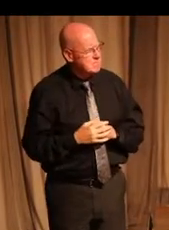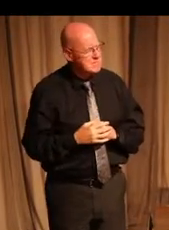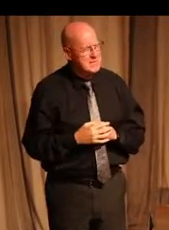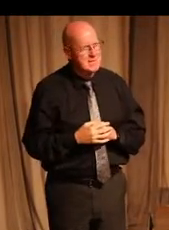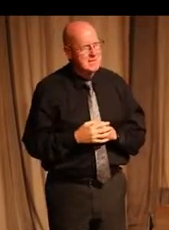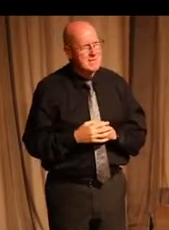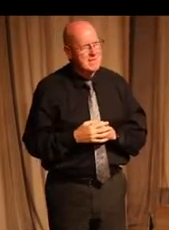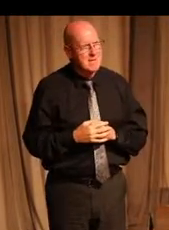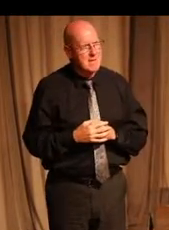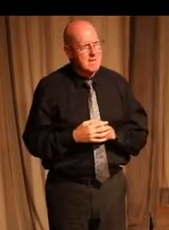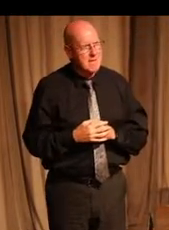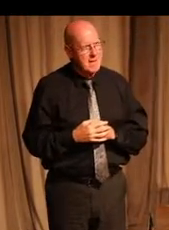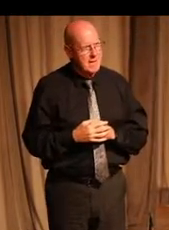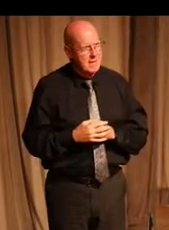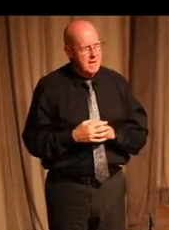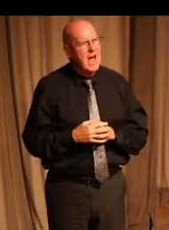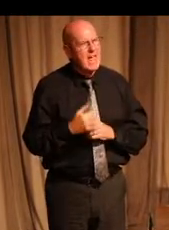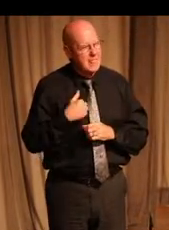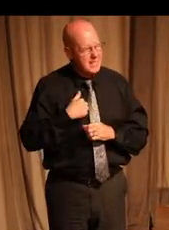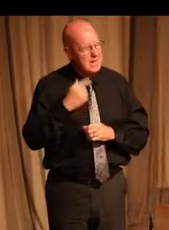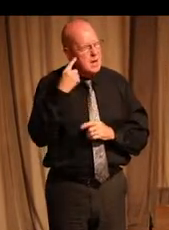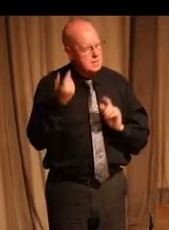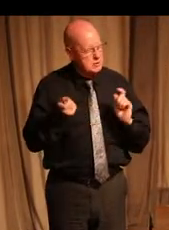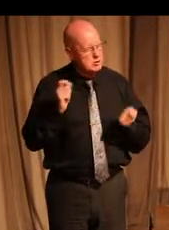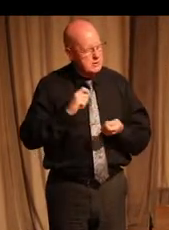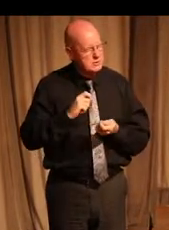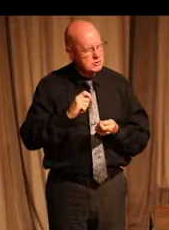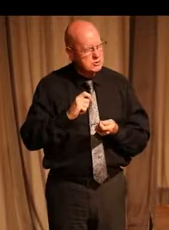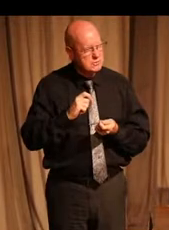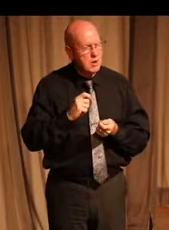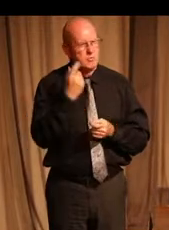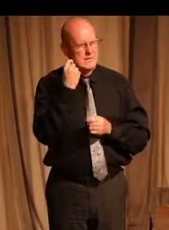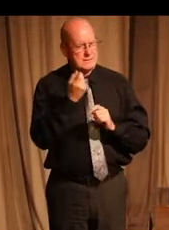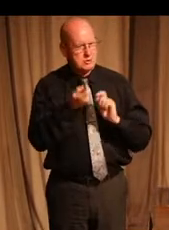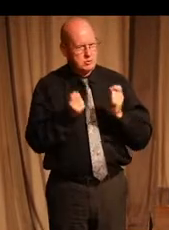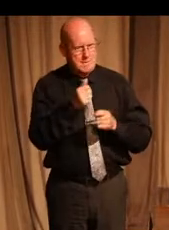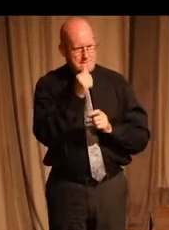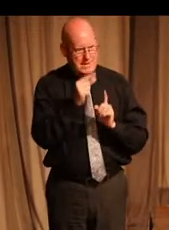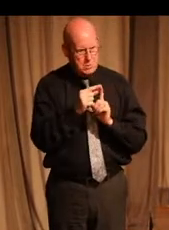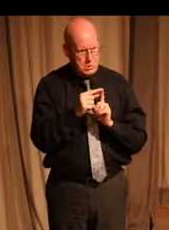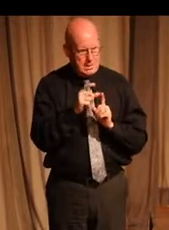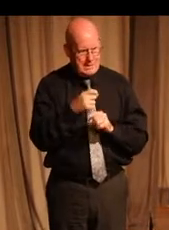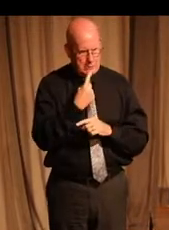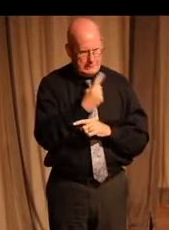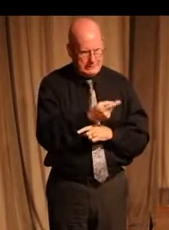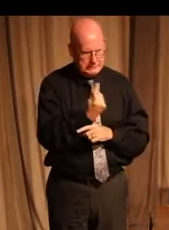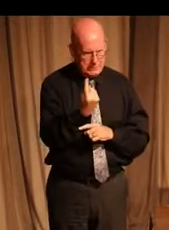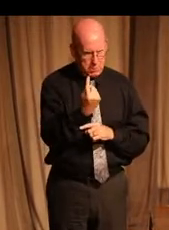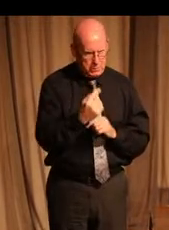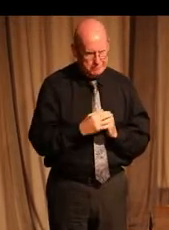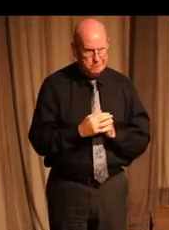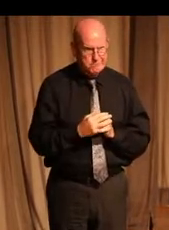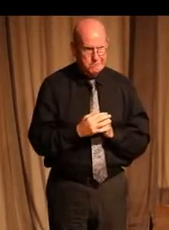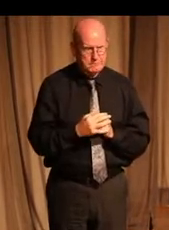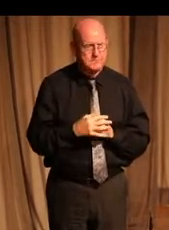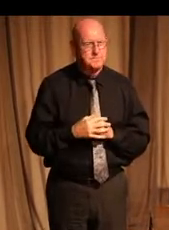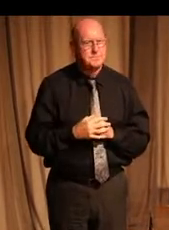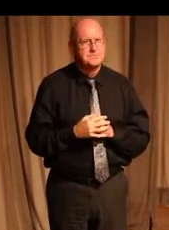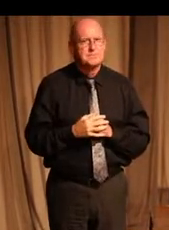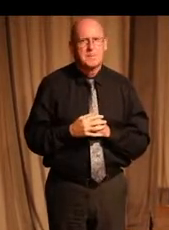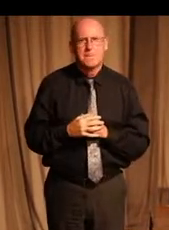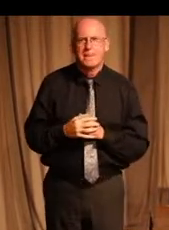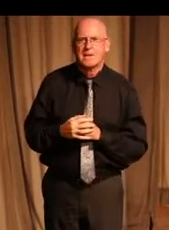friend and I actually just exchanged passwords. So that's a good thing. Somebody out there in the world has my password in case I get hit by a bus. But